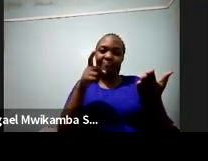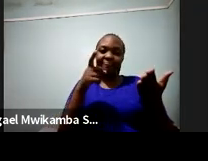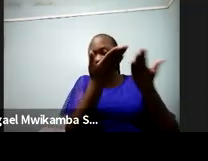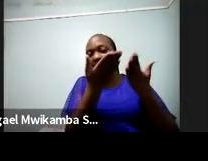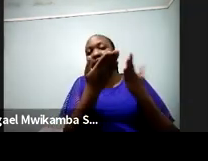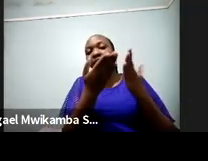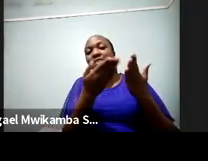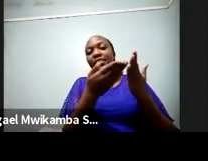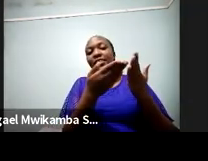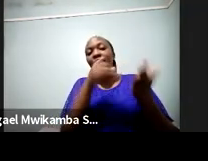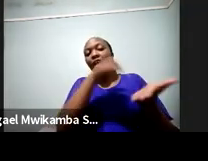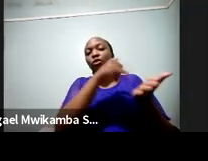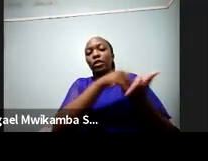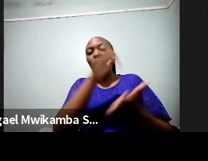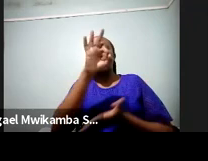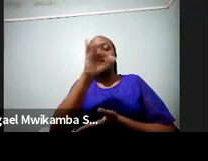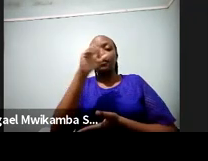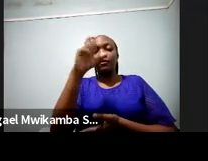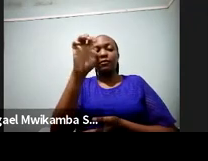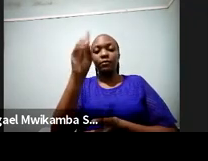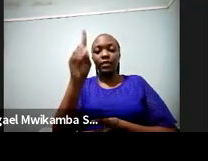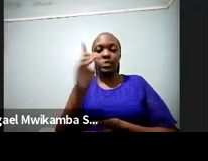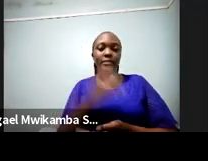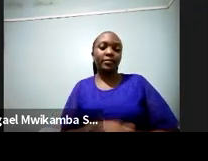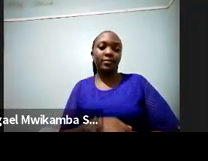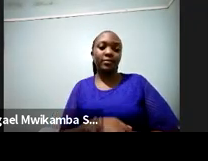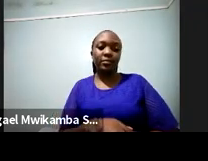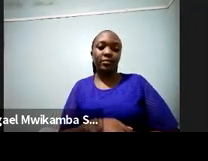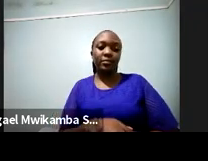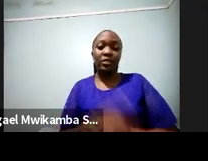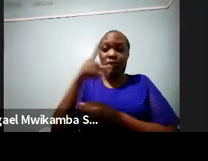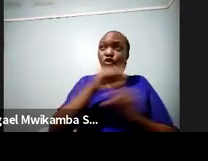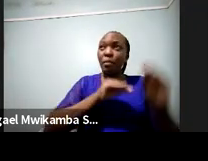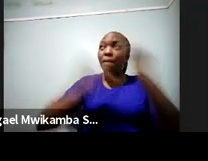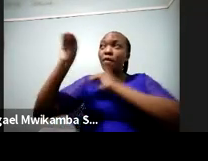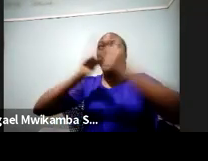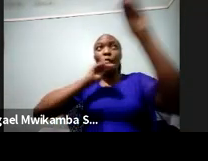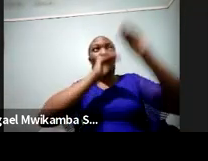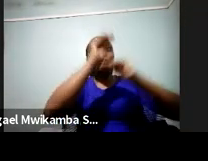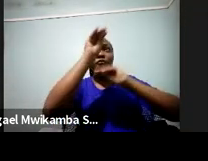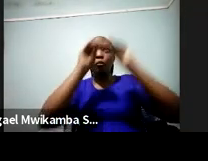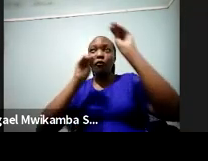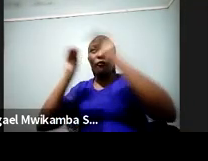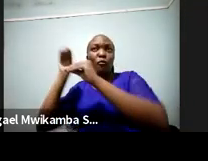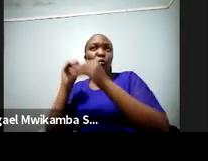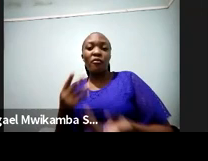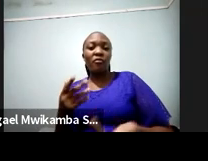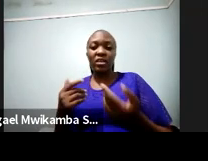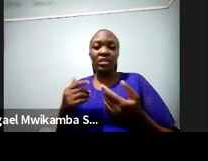From Kawangware to Kanunganga, from Kanunganga to Donholm. You can't do that. It is tiring, it is exhausting, it is also